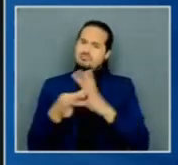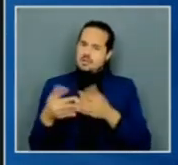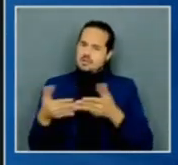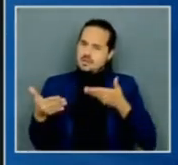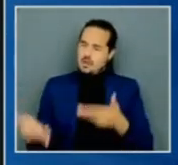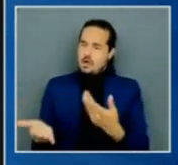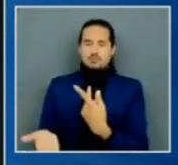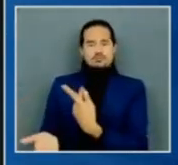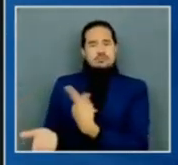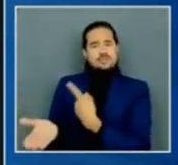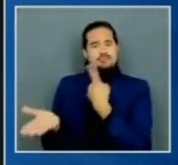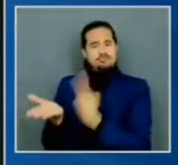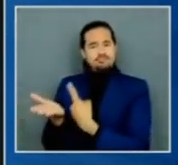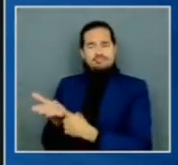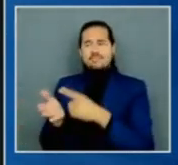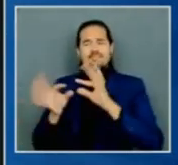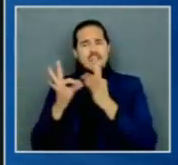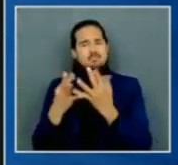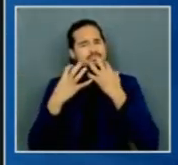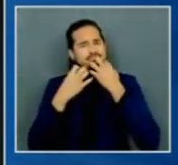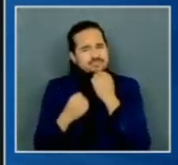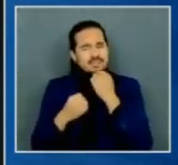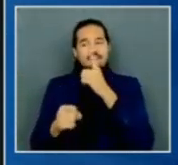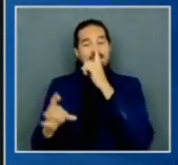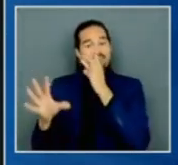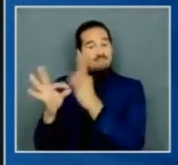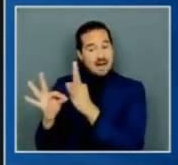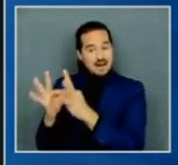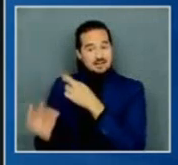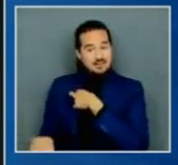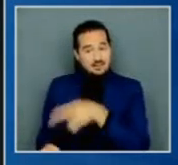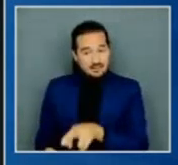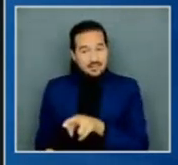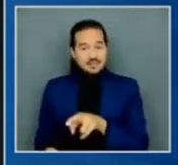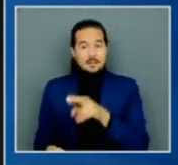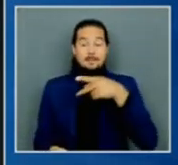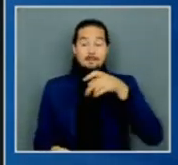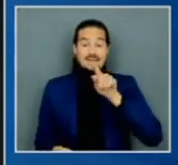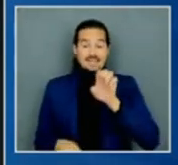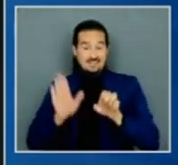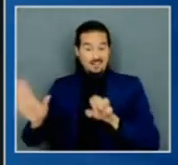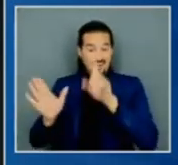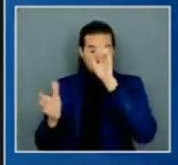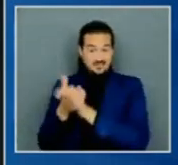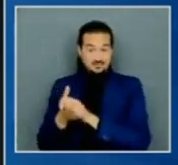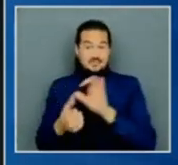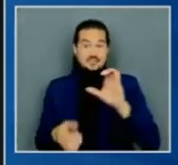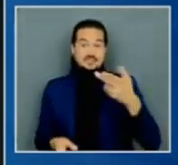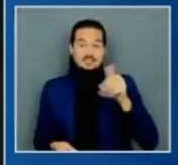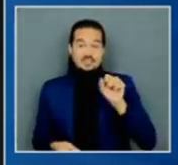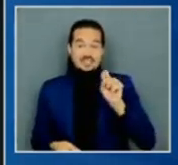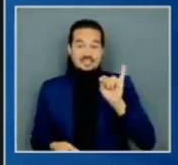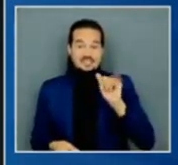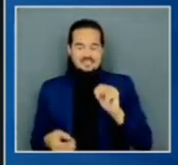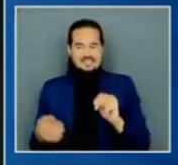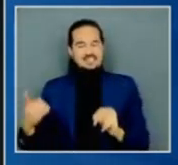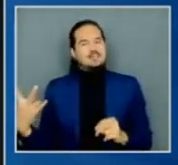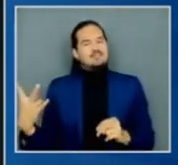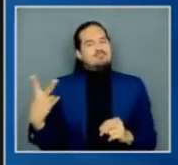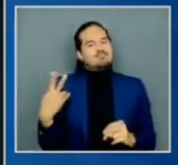faith. And along the way, Pete and his wonderful husband, Chasten, have become very dear friends of Doug's and